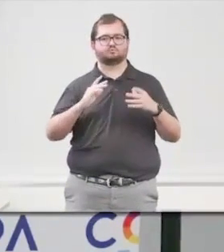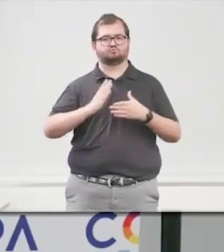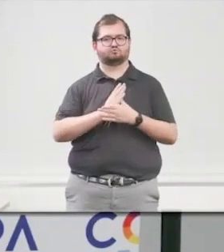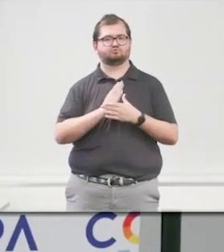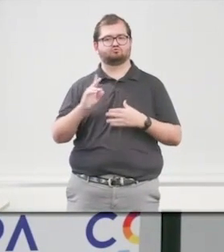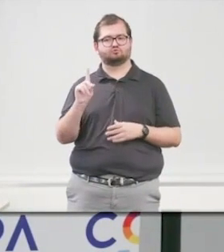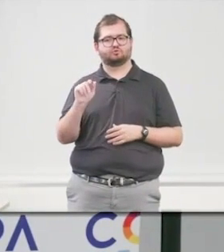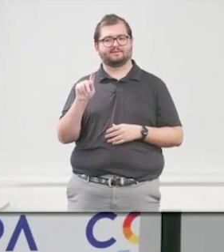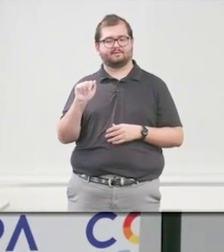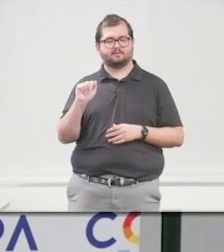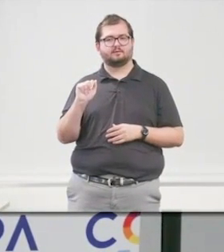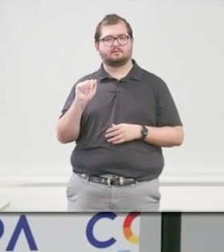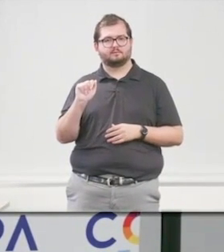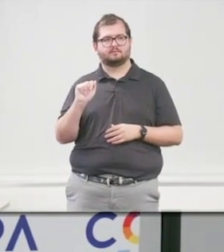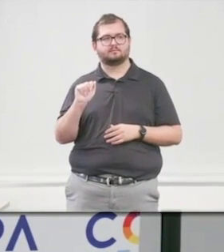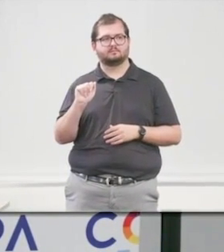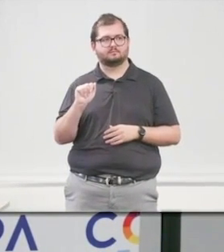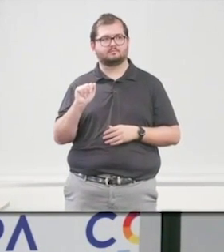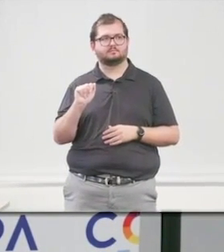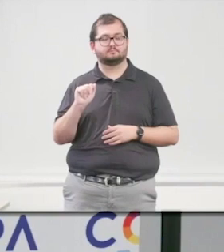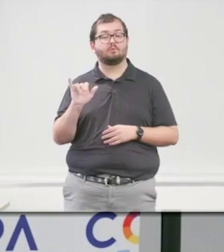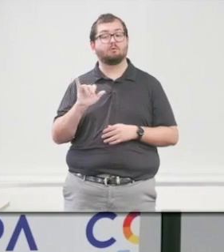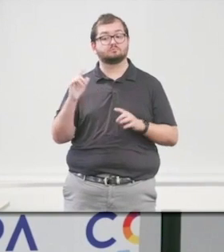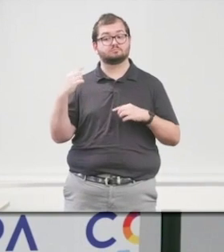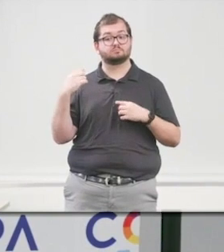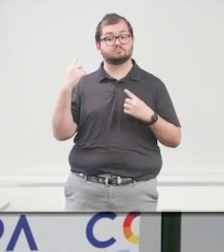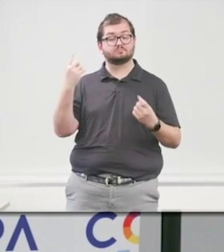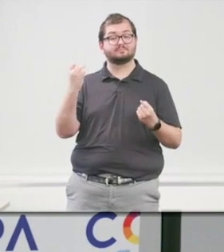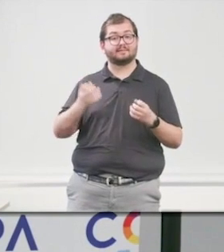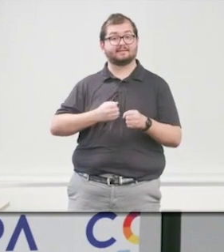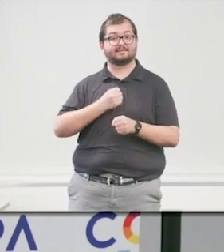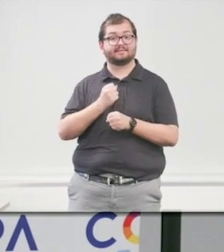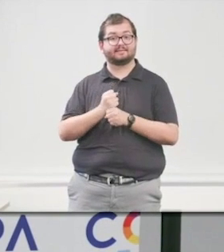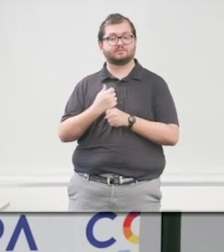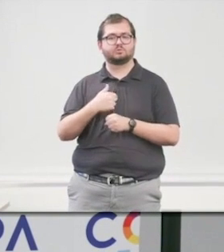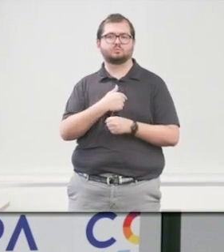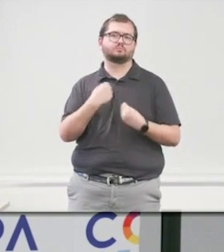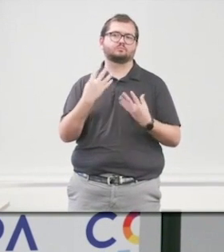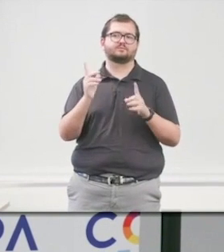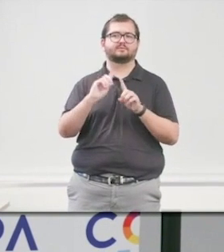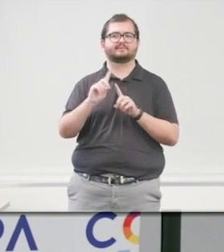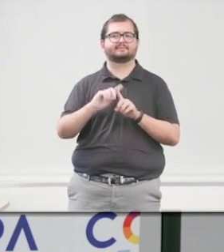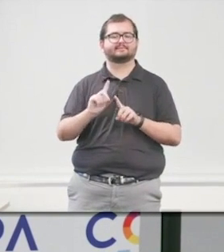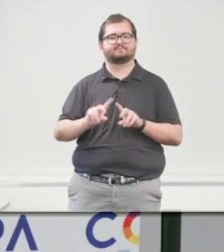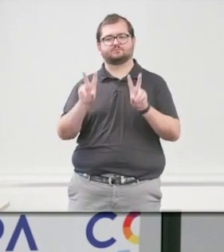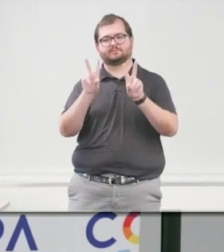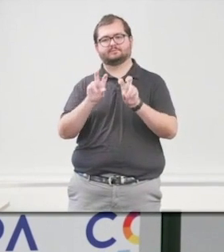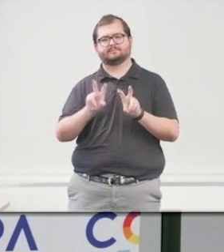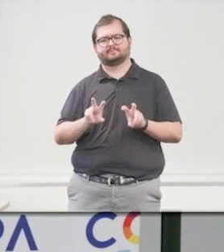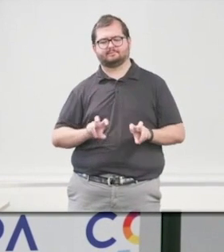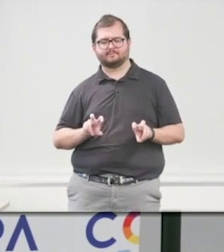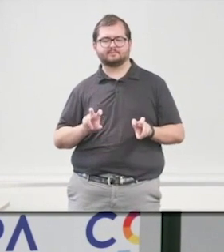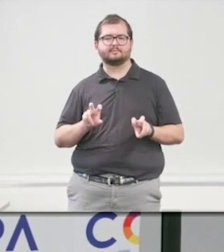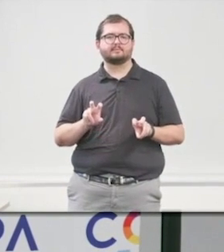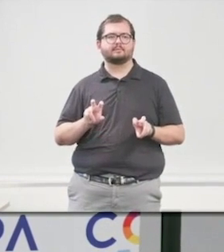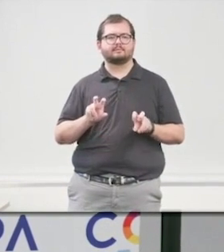We are also have deployed over the years various different analytics to help predict